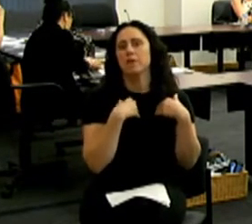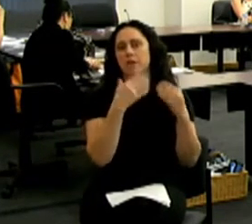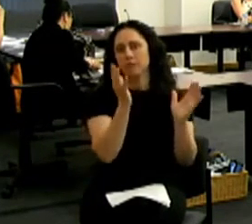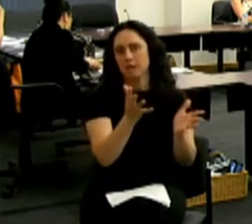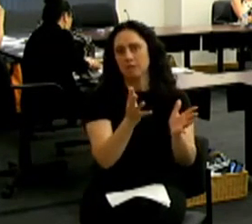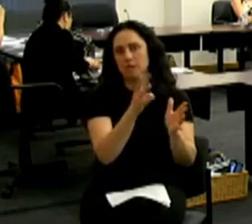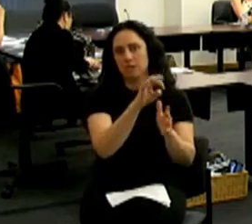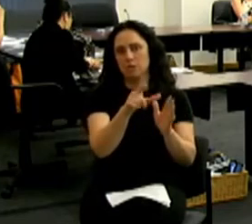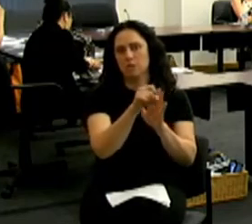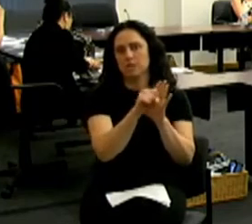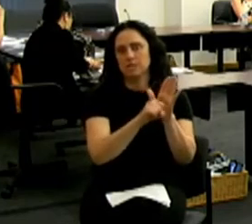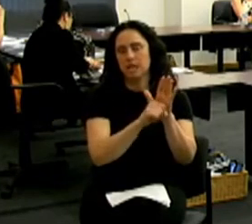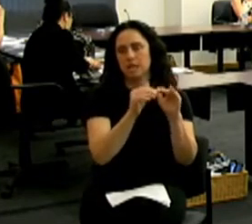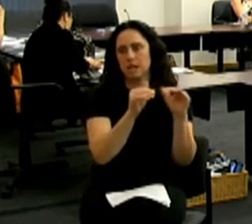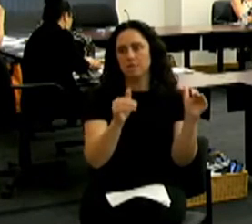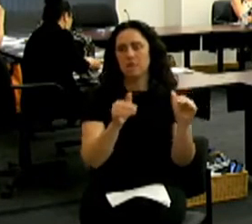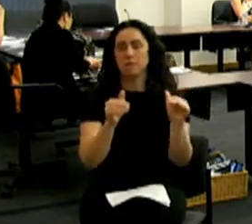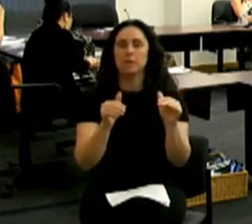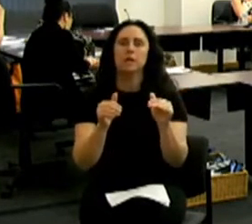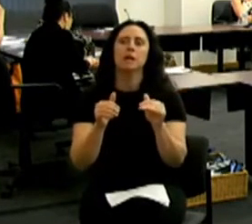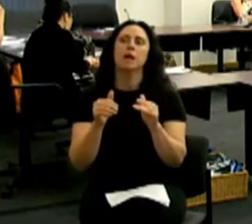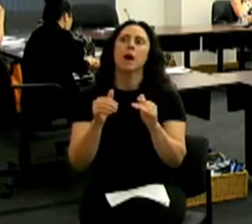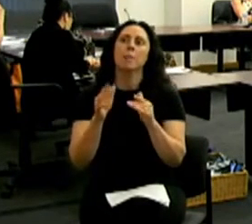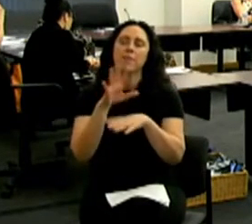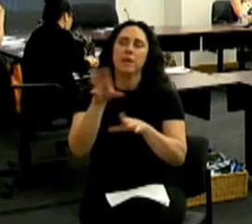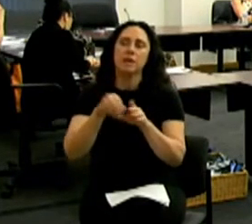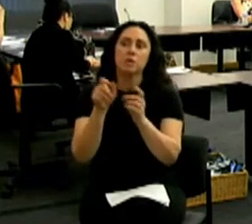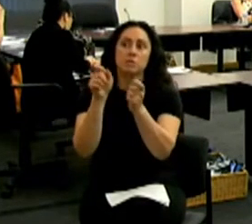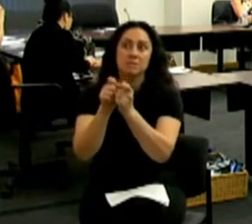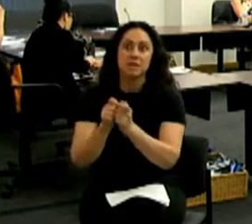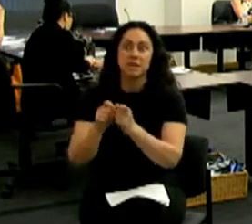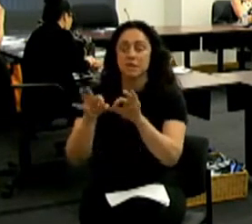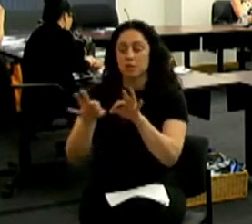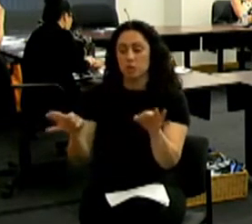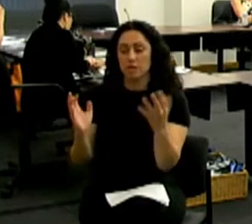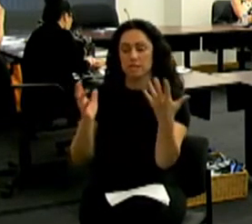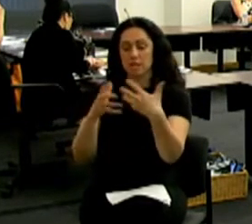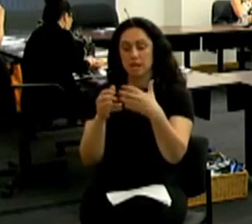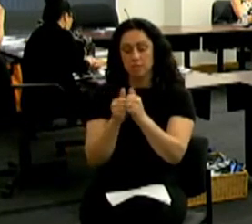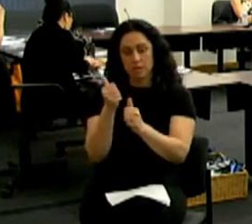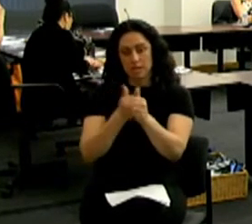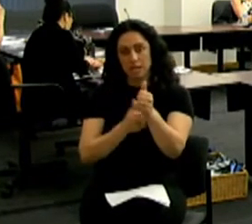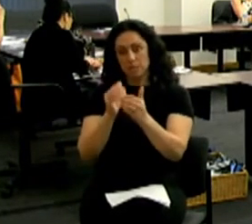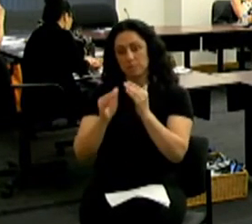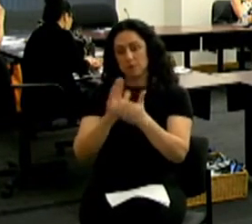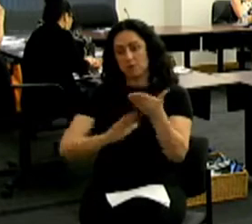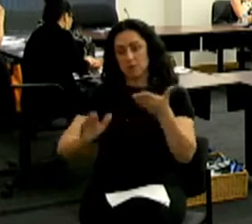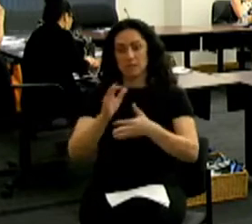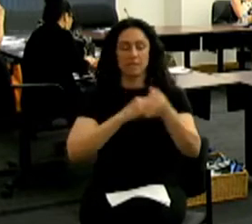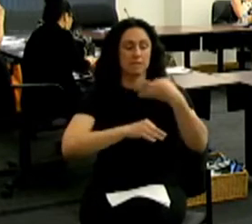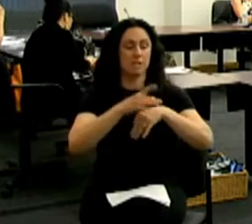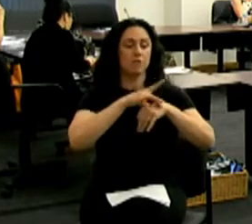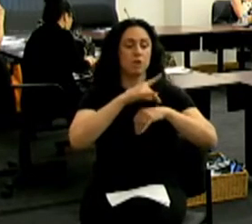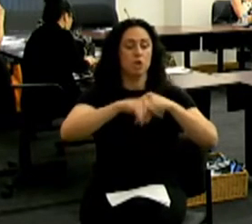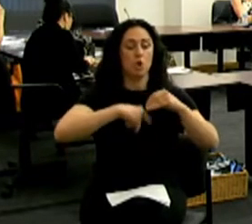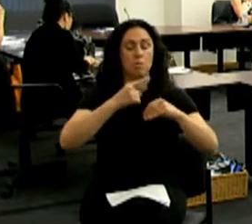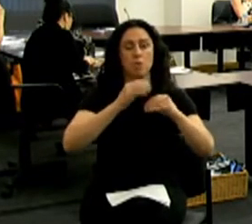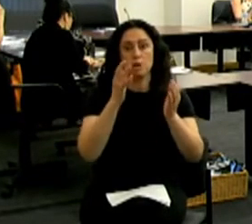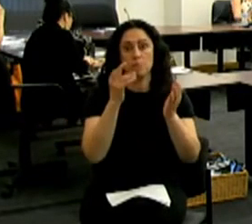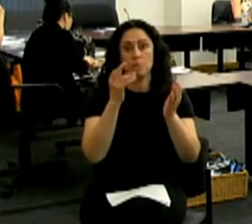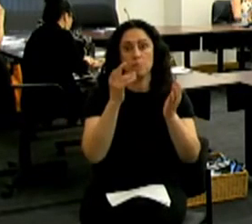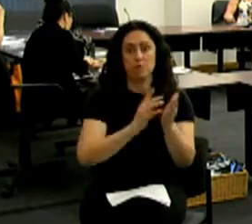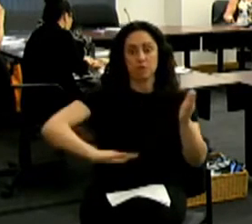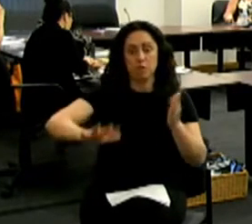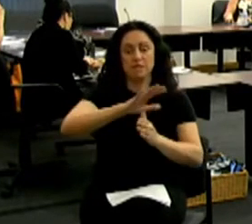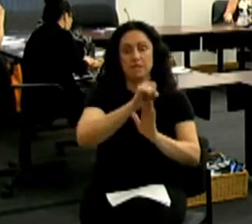level. Highlights from some states included specific degrees aligned with each community college rather than a global approval across